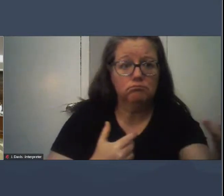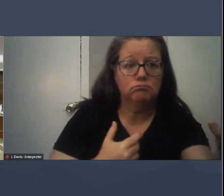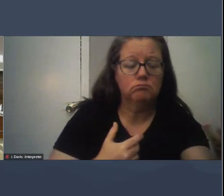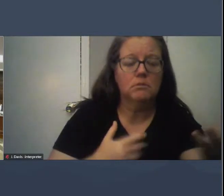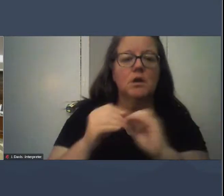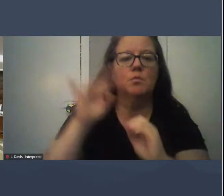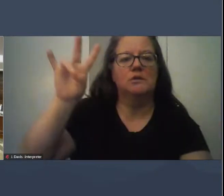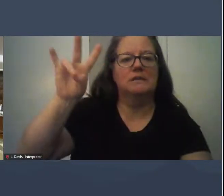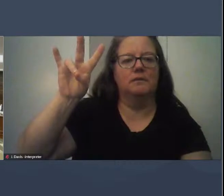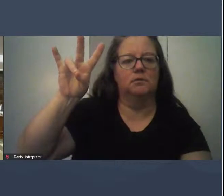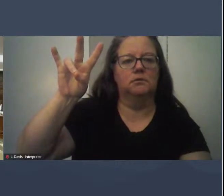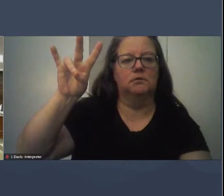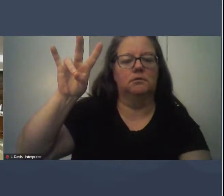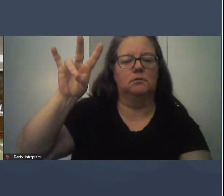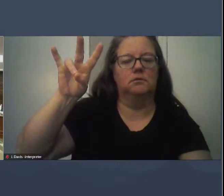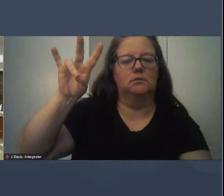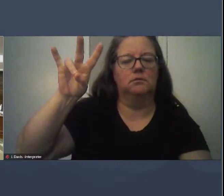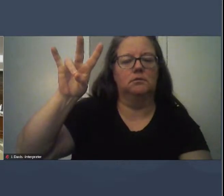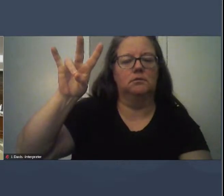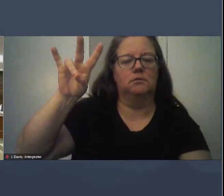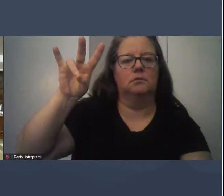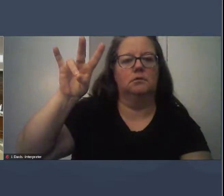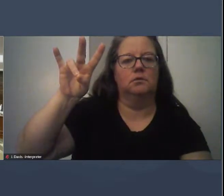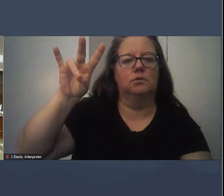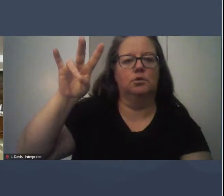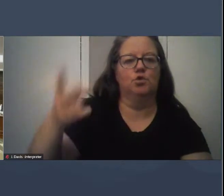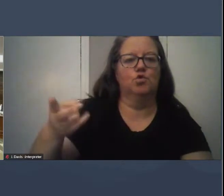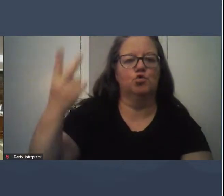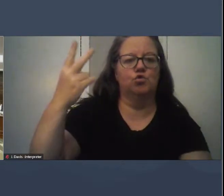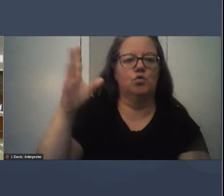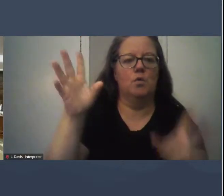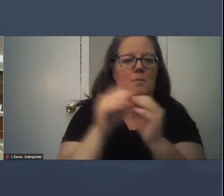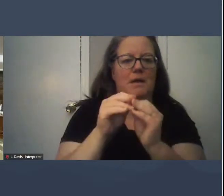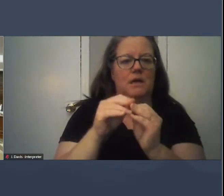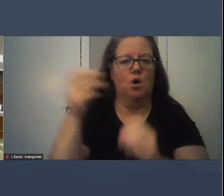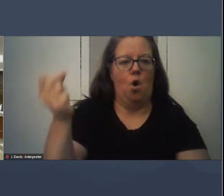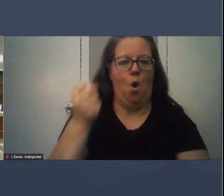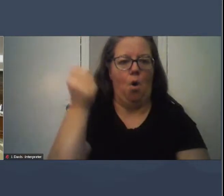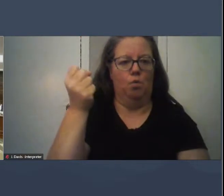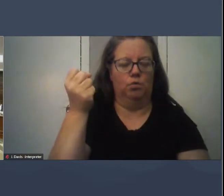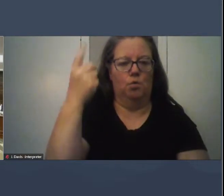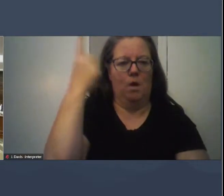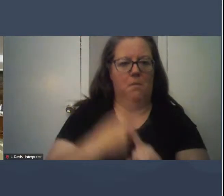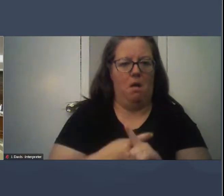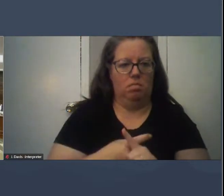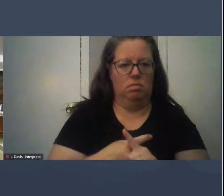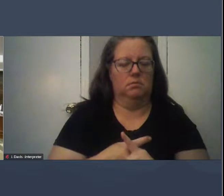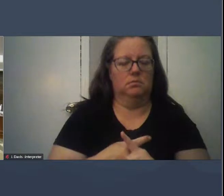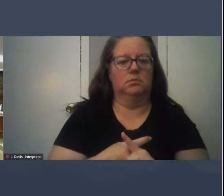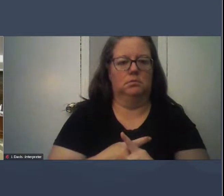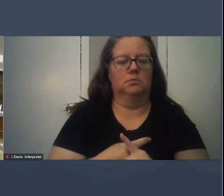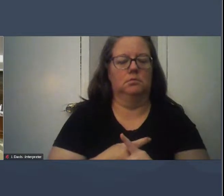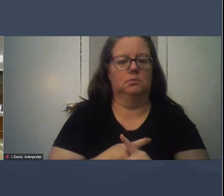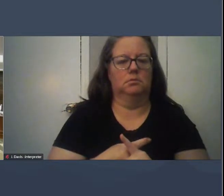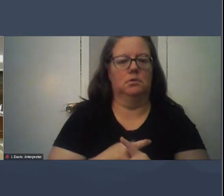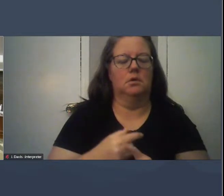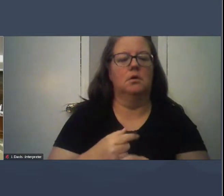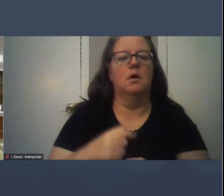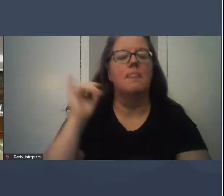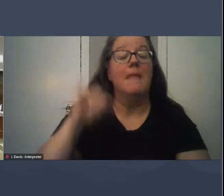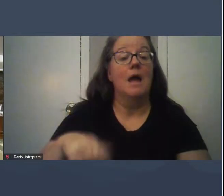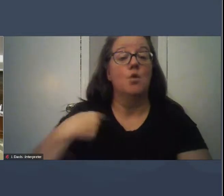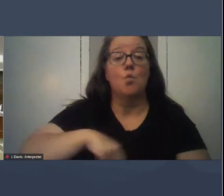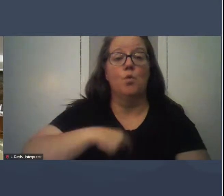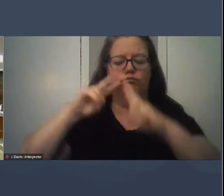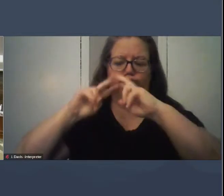Item 7 is a 2-meeting hold, 1 month. That's the the Austin Peay. That's the one that we're